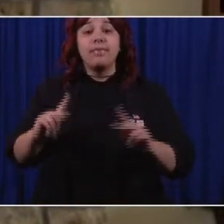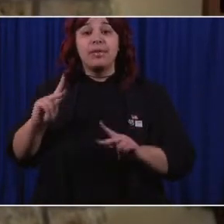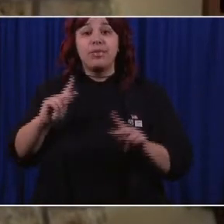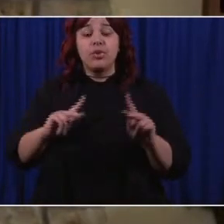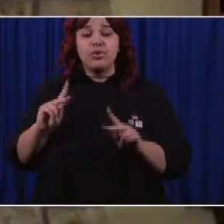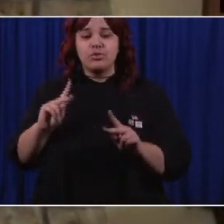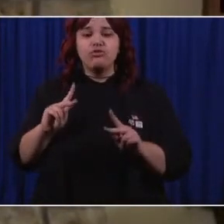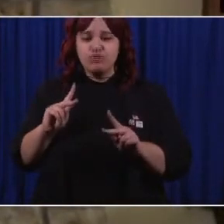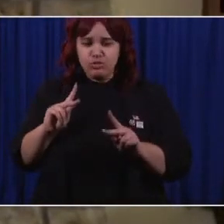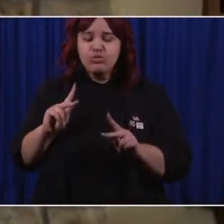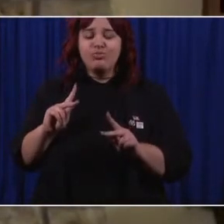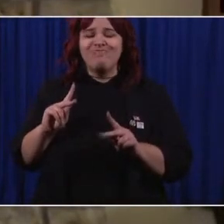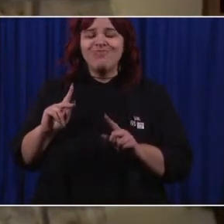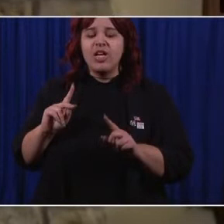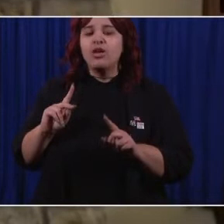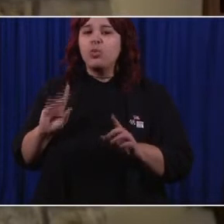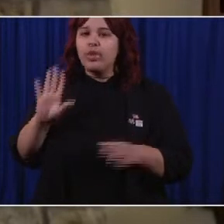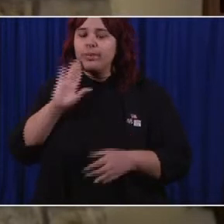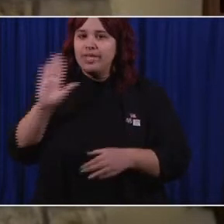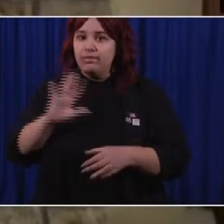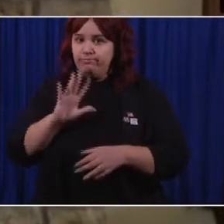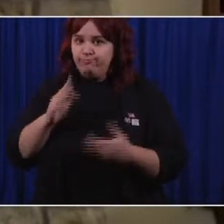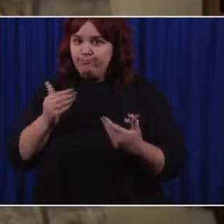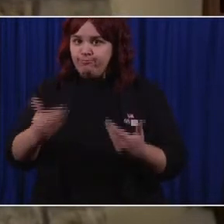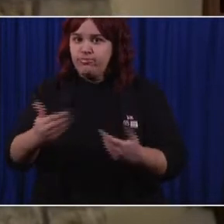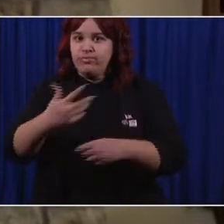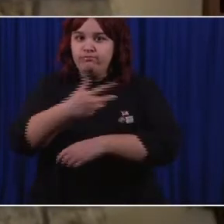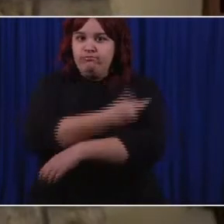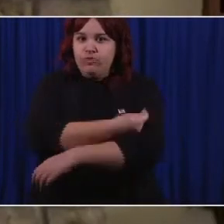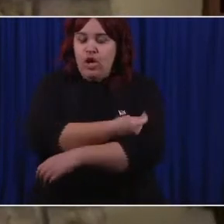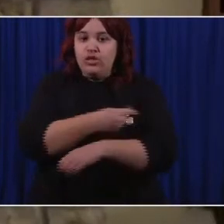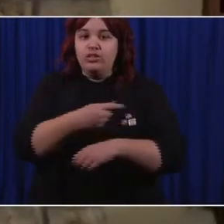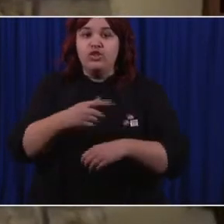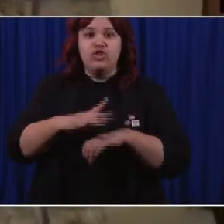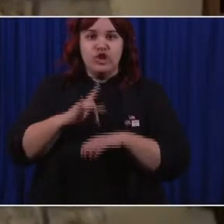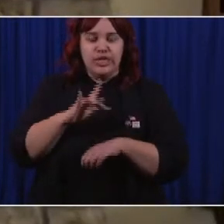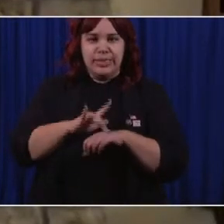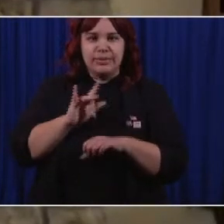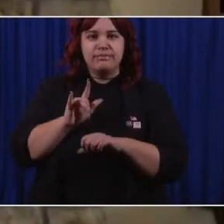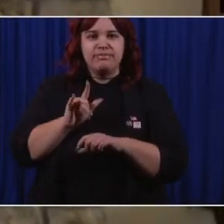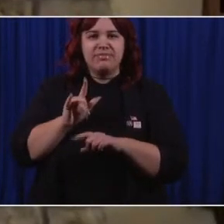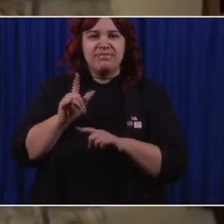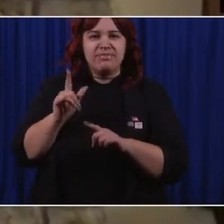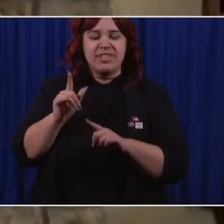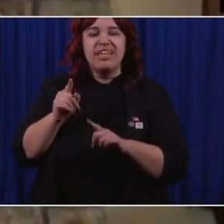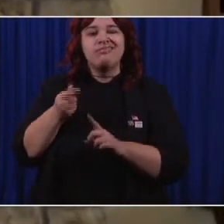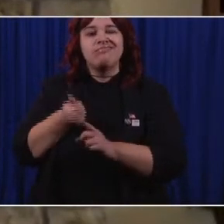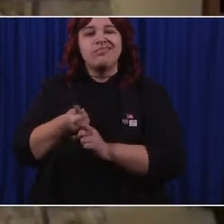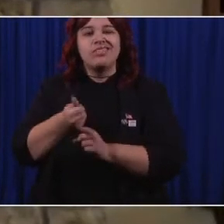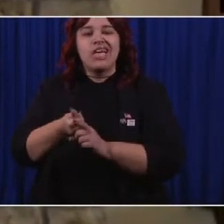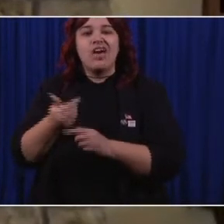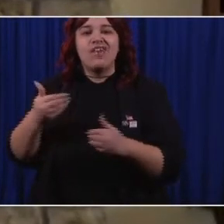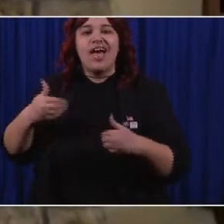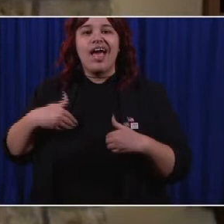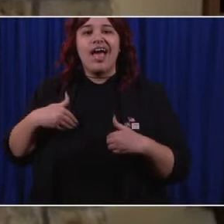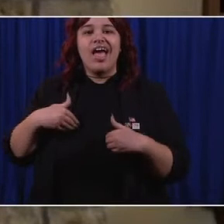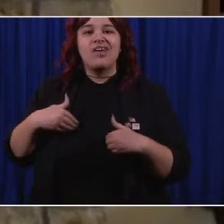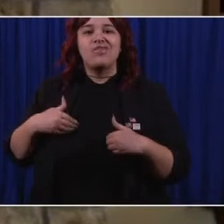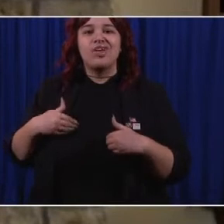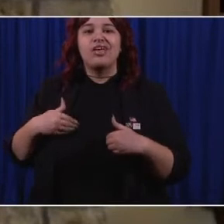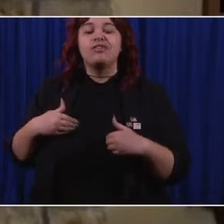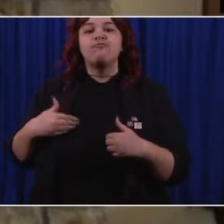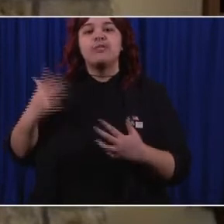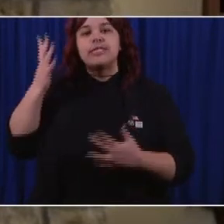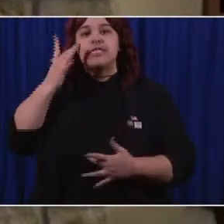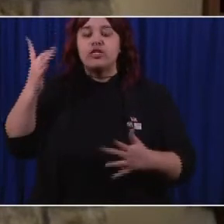those conditions that you're gonna announce next week, but separately, we're hearing from folks who have pre-existing conditions like cancer, heart problems,